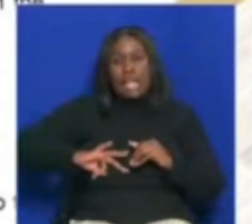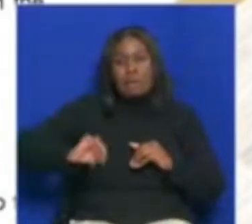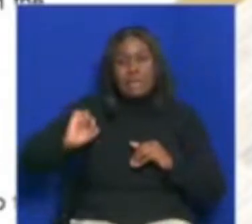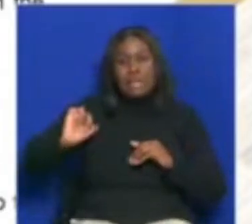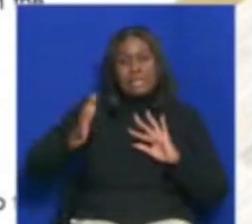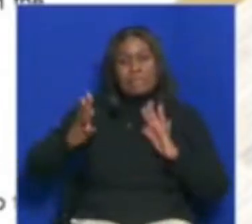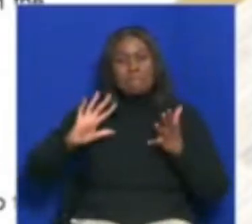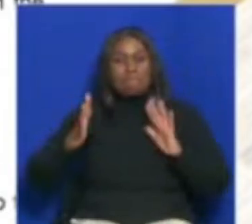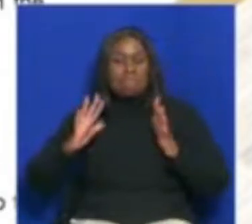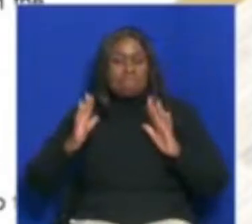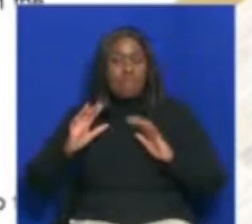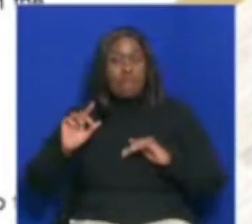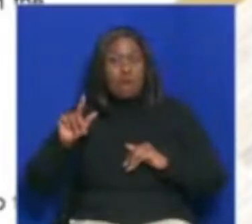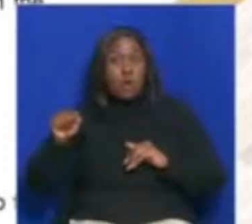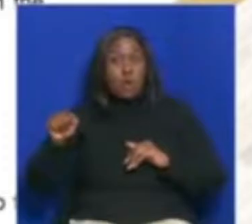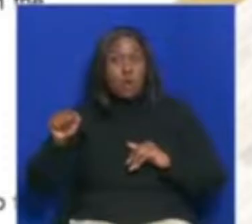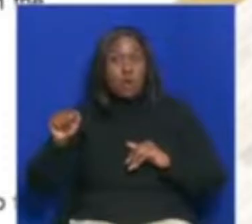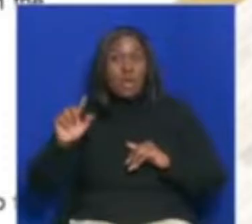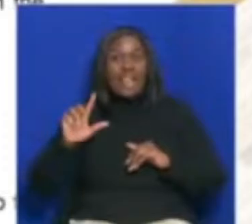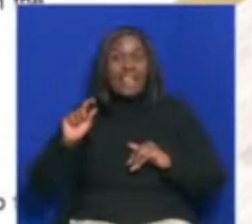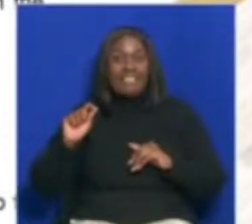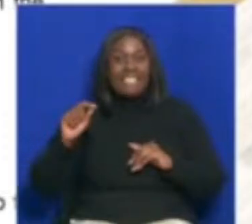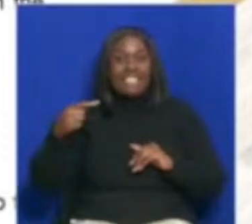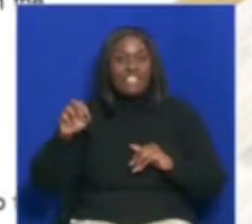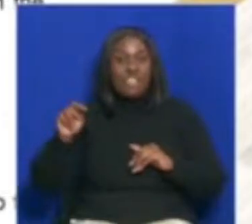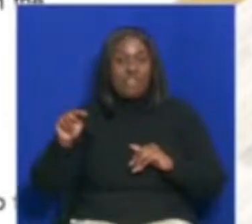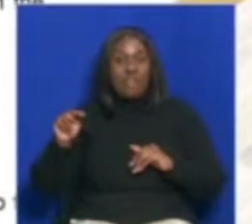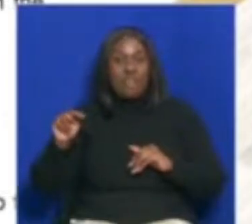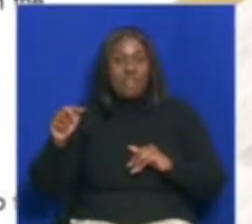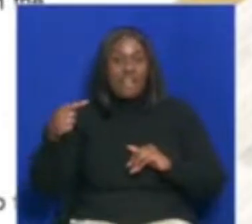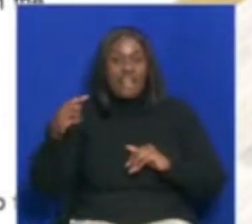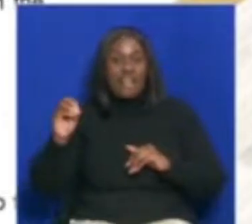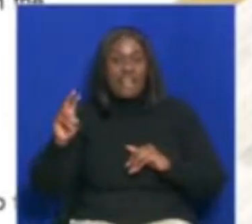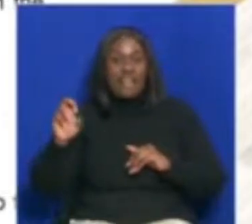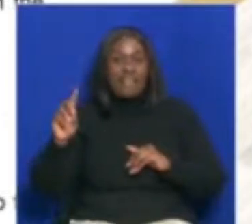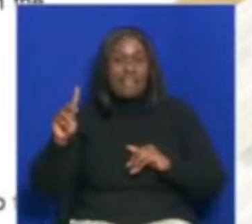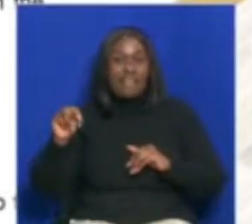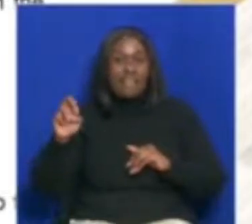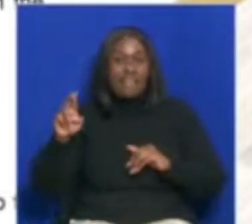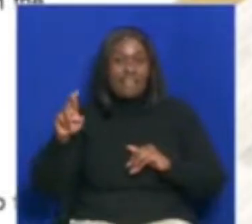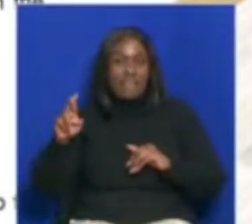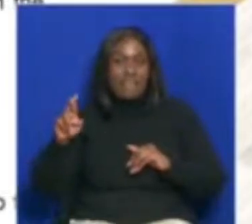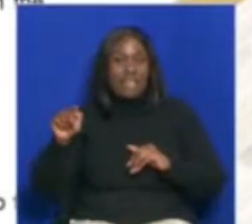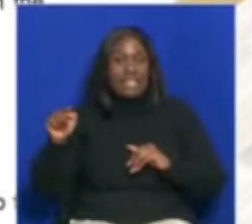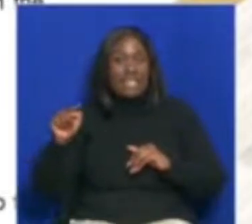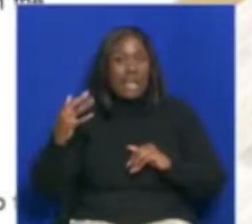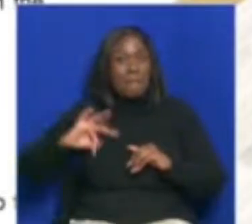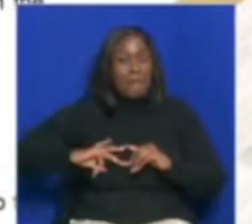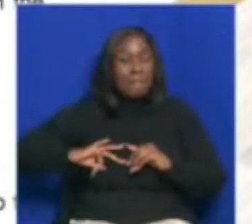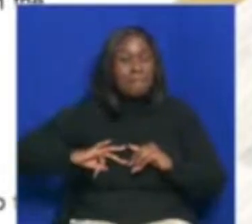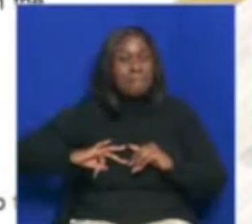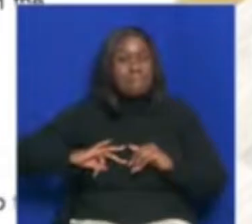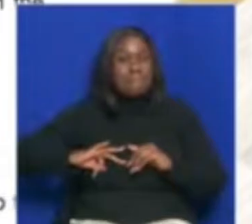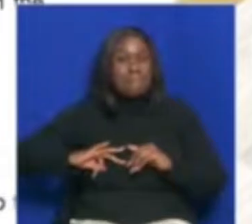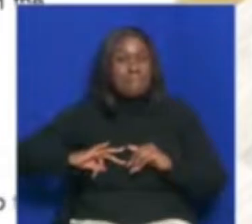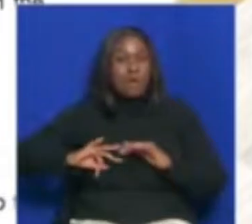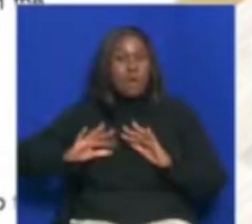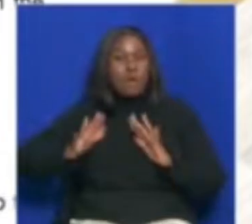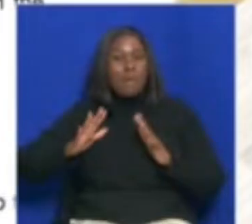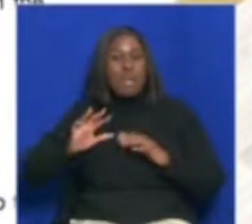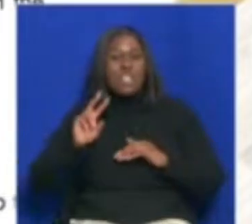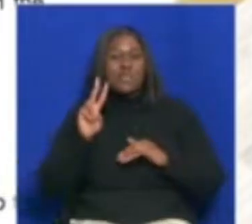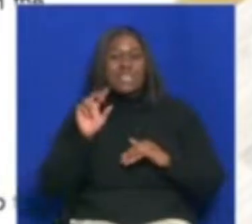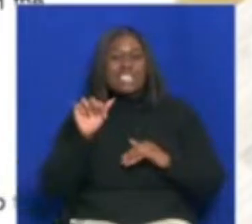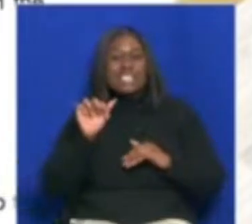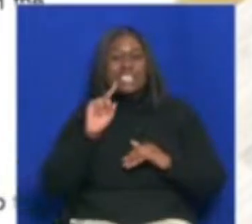remuneration of Lieutenant Colonel Dina Govender from SAPS was less than 26,000. Can